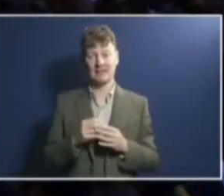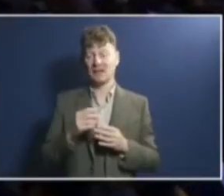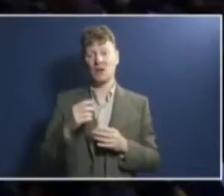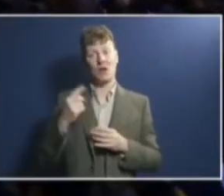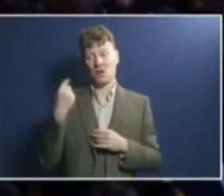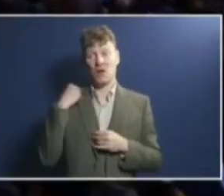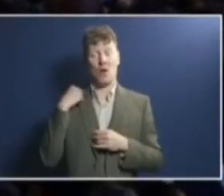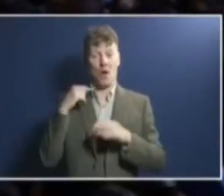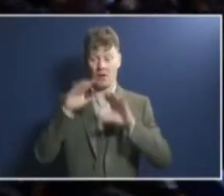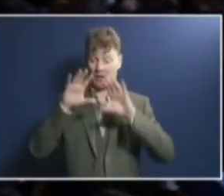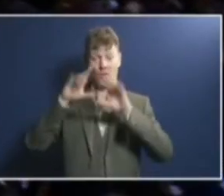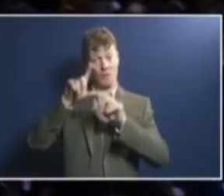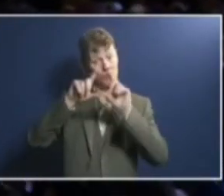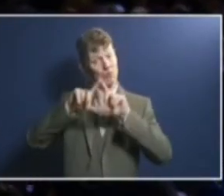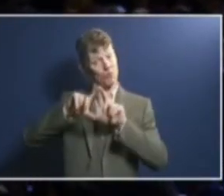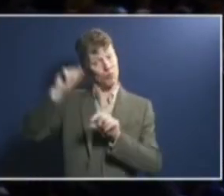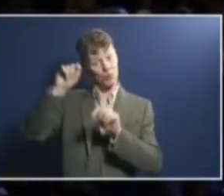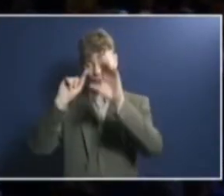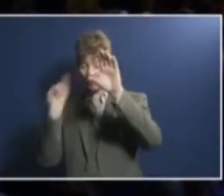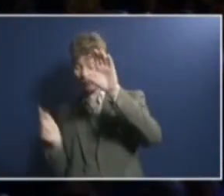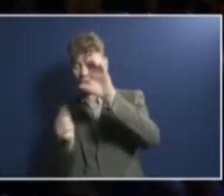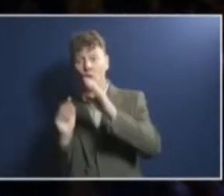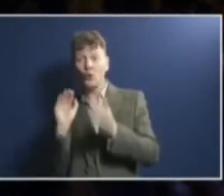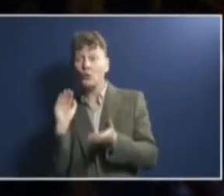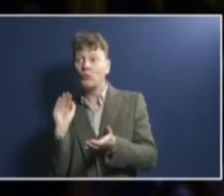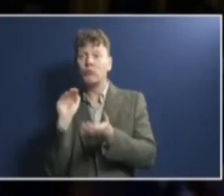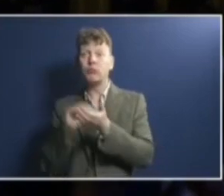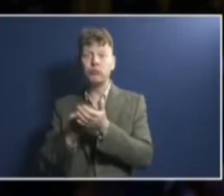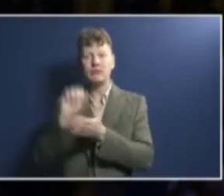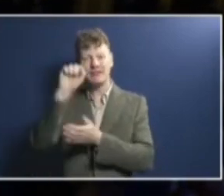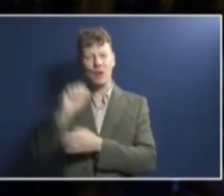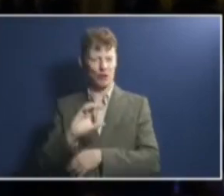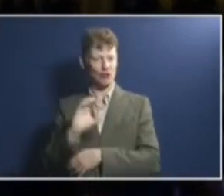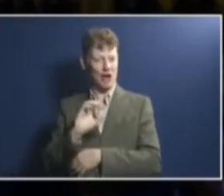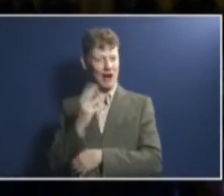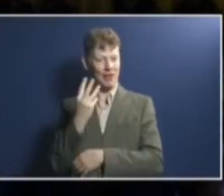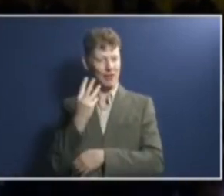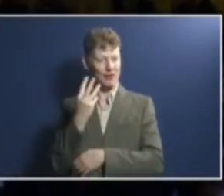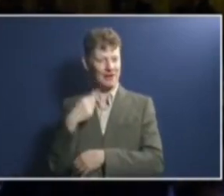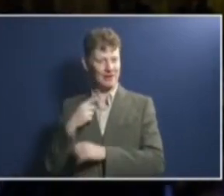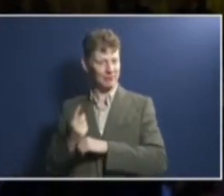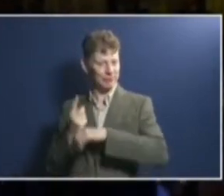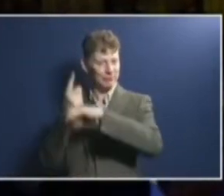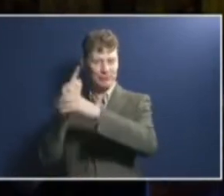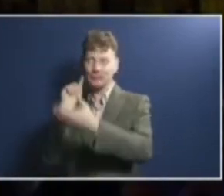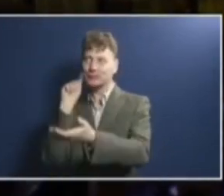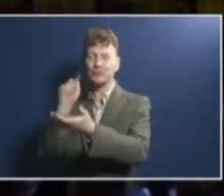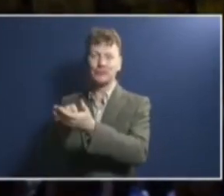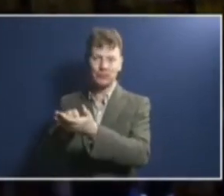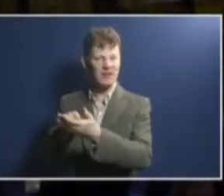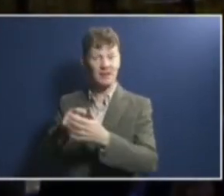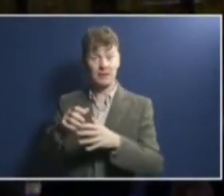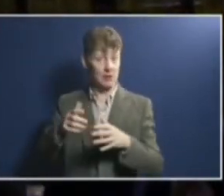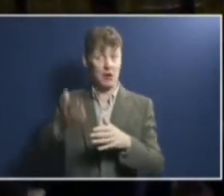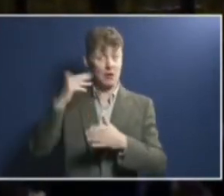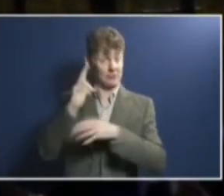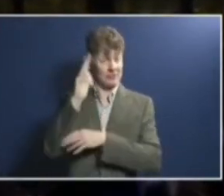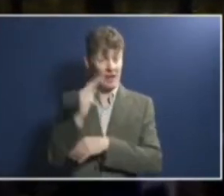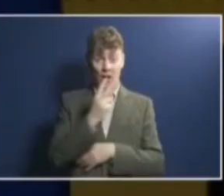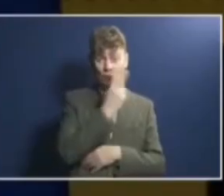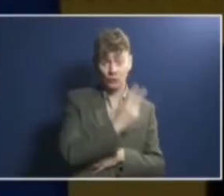down on the southern side of Moon by the Chandrayaan 3. It's a journey we started in